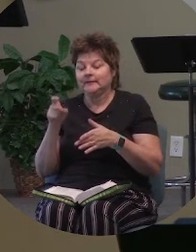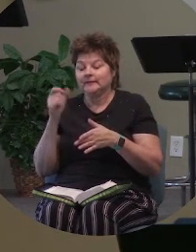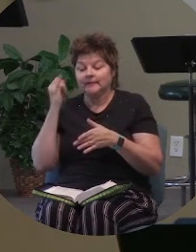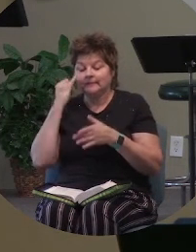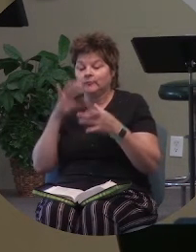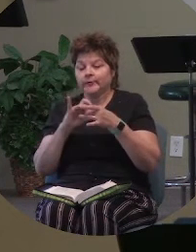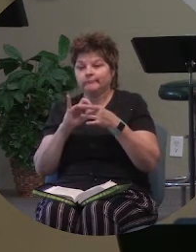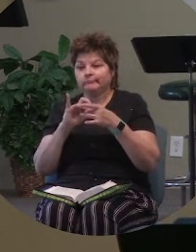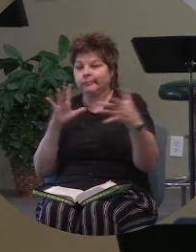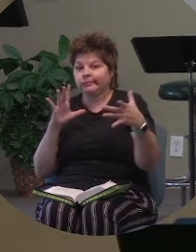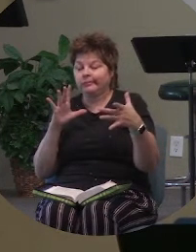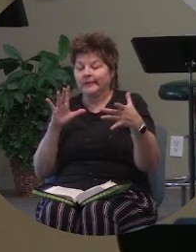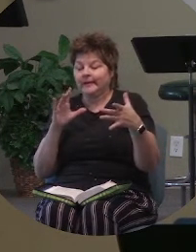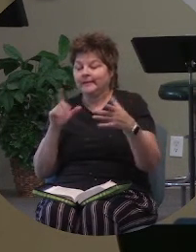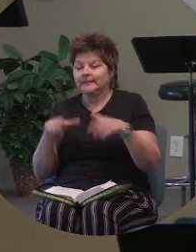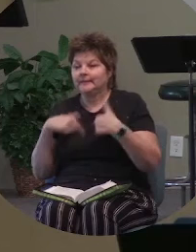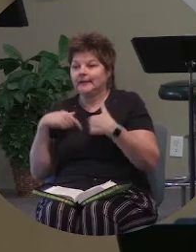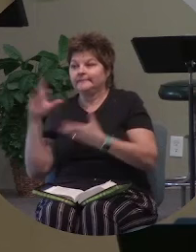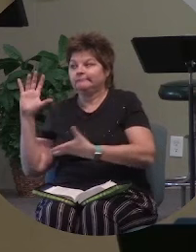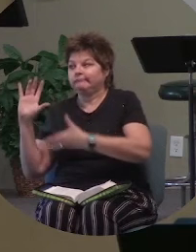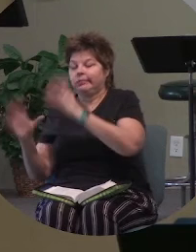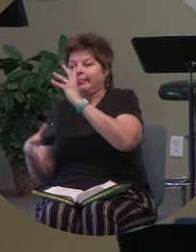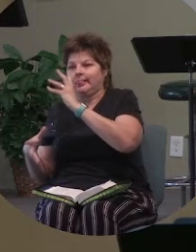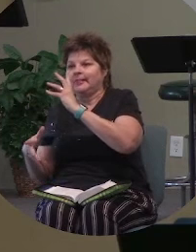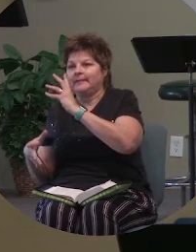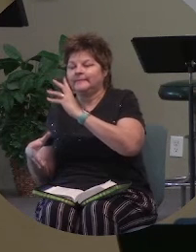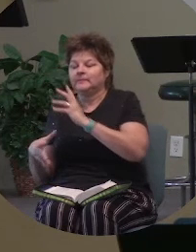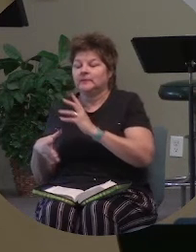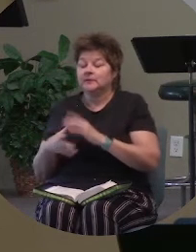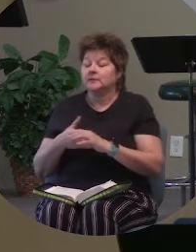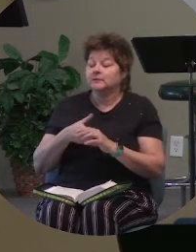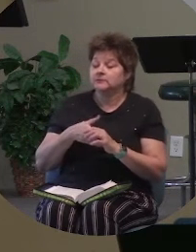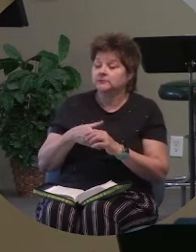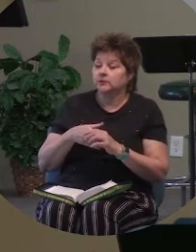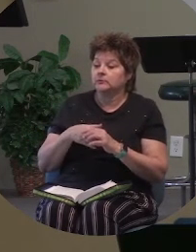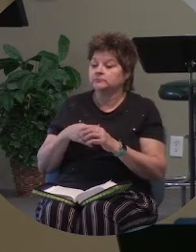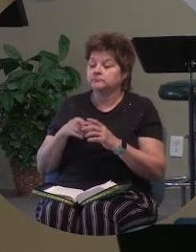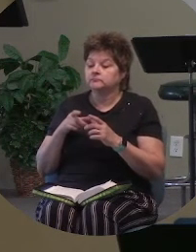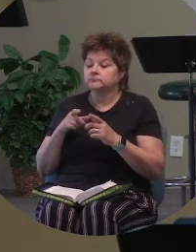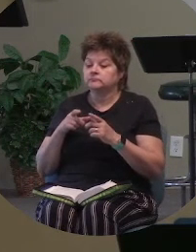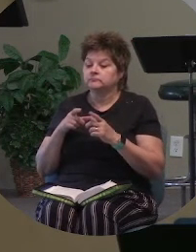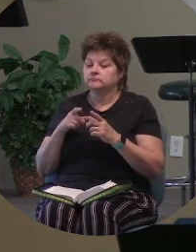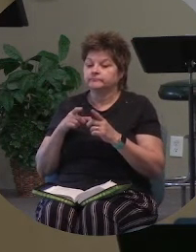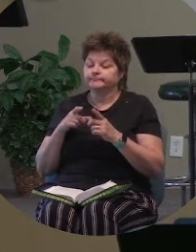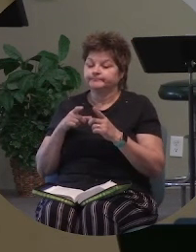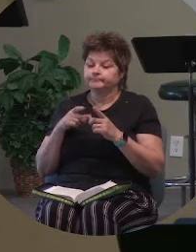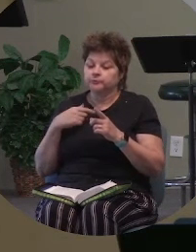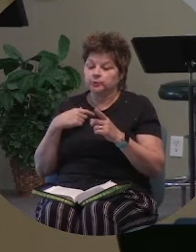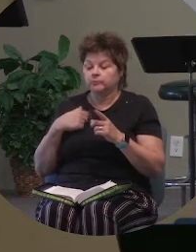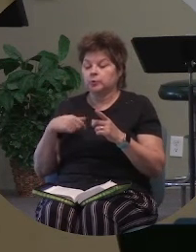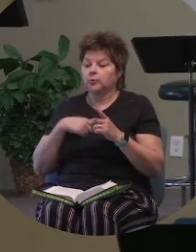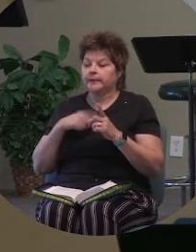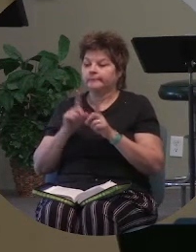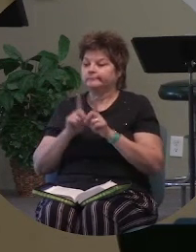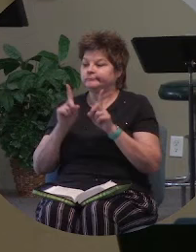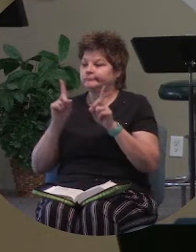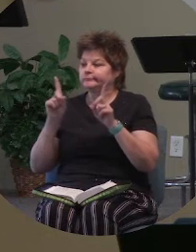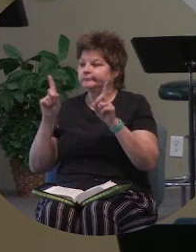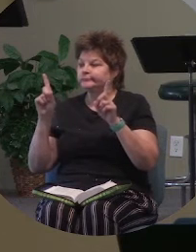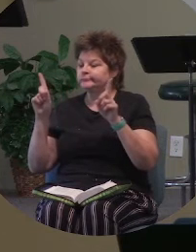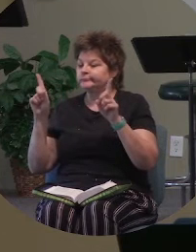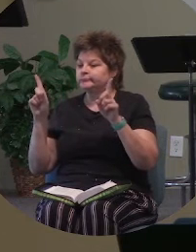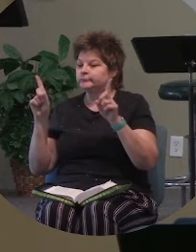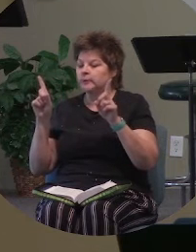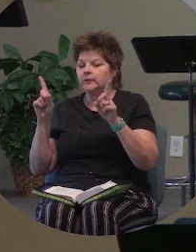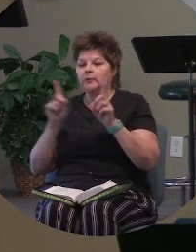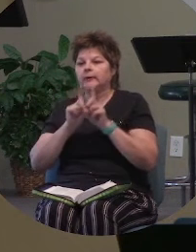what it could be. And so here's what God does. We get out of step. Here's that narrow road, and we're walking down that road, and